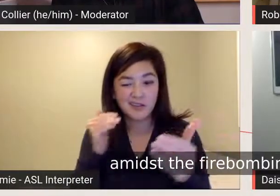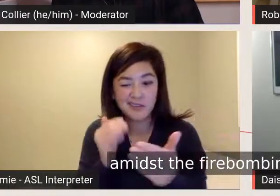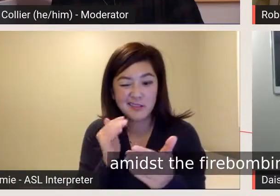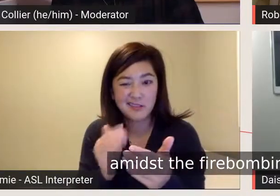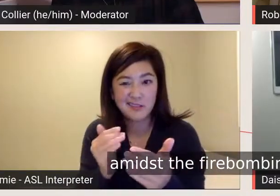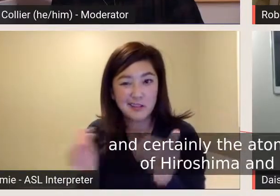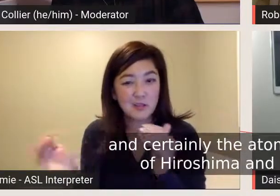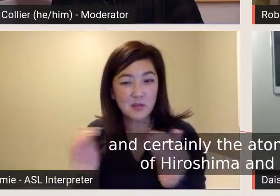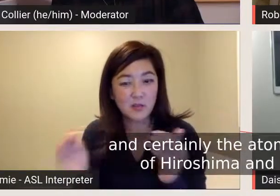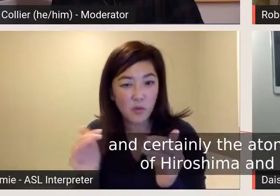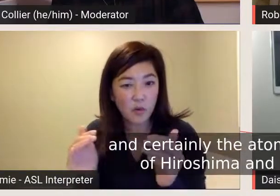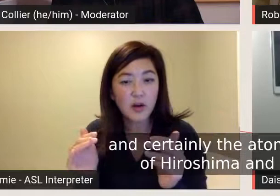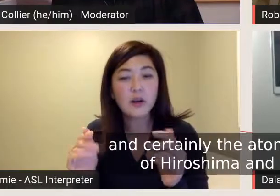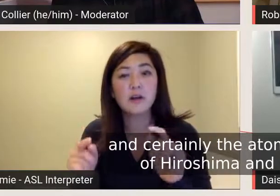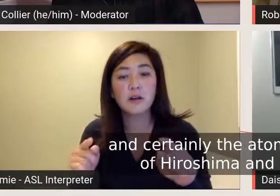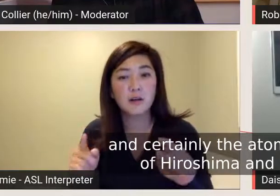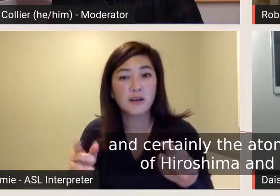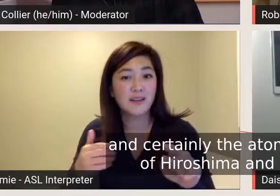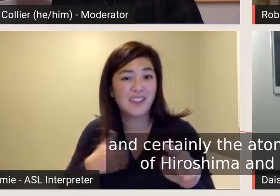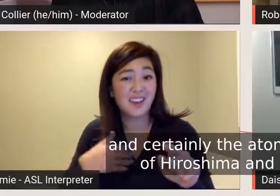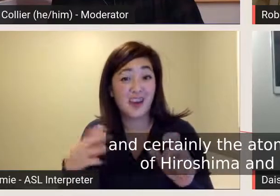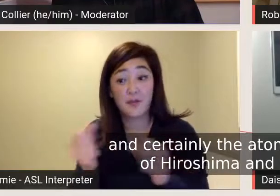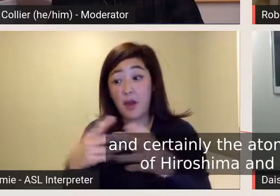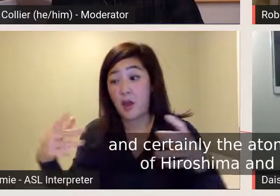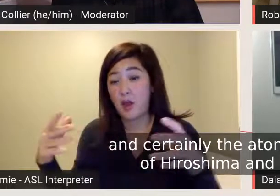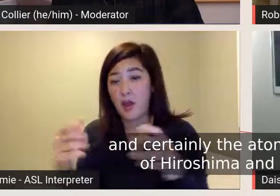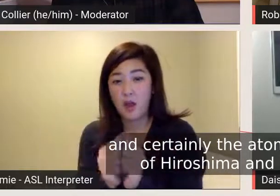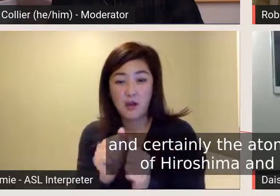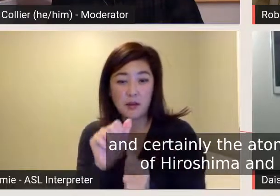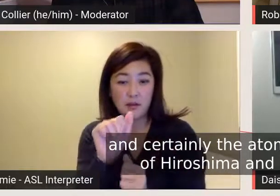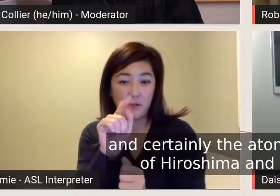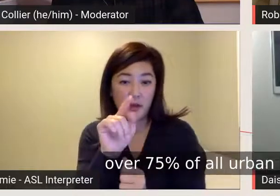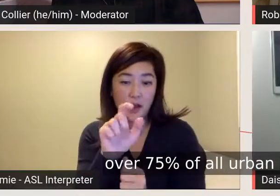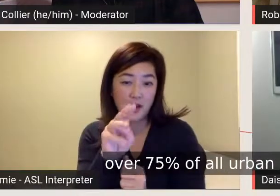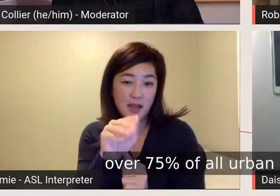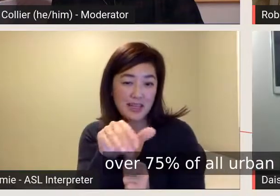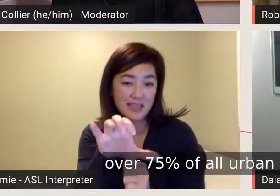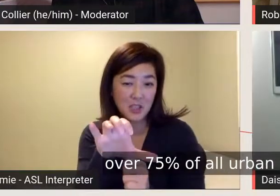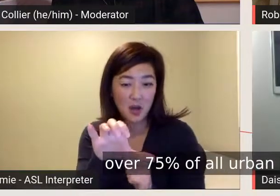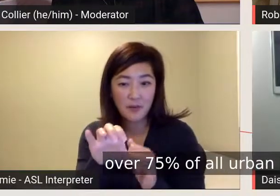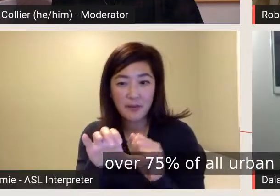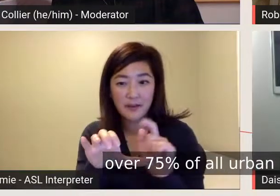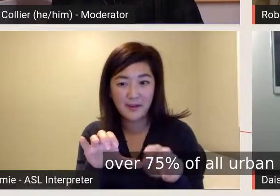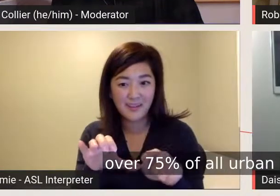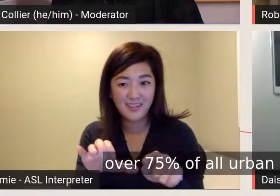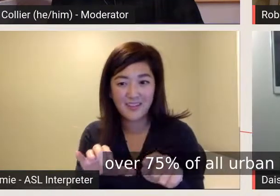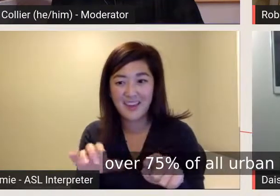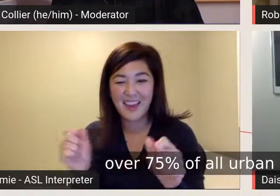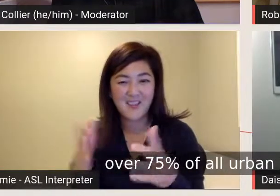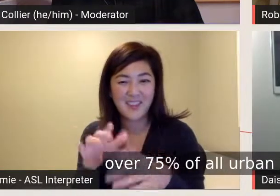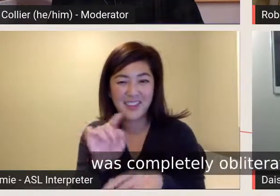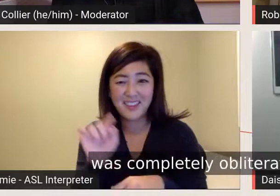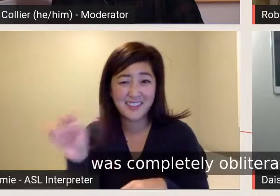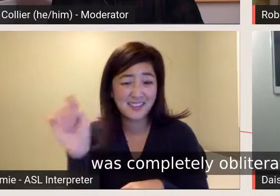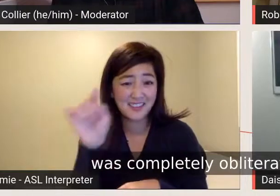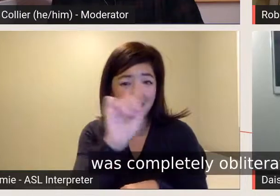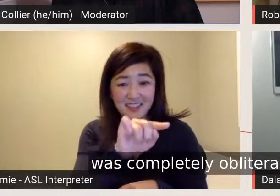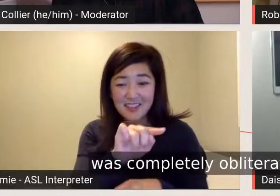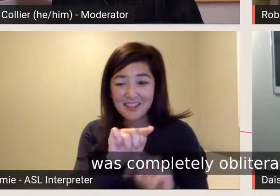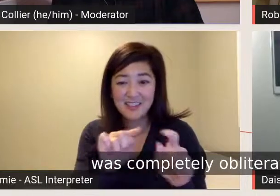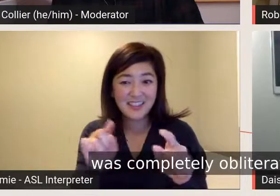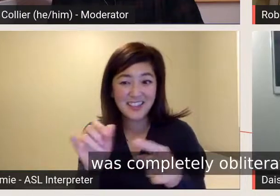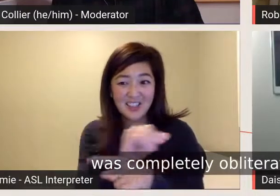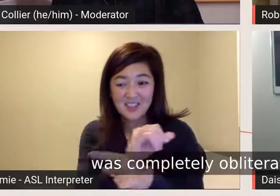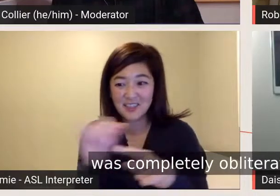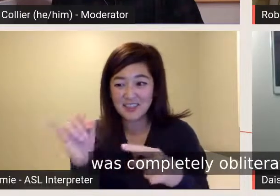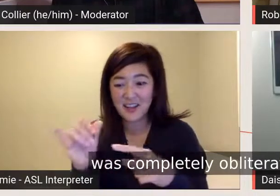firebombing campaign and certainly the atomic bombings of Hiroshima and Nagasaki, over 75% of all urban infrastructure was completely